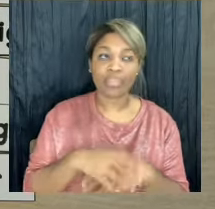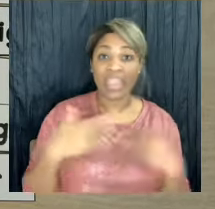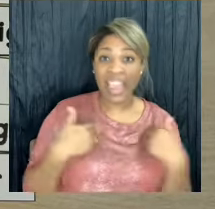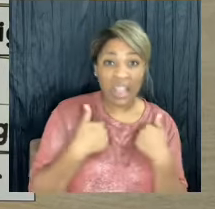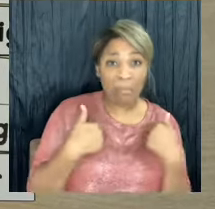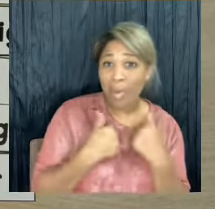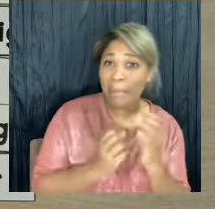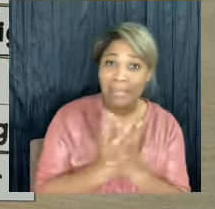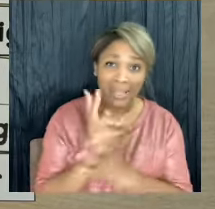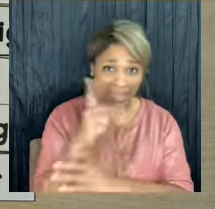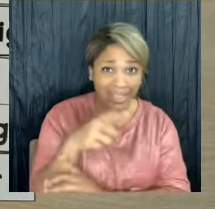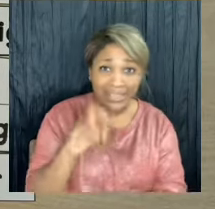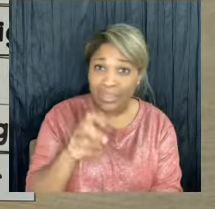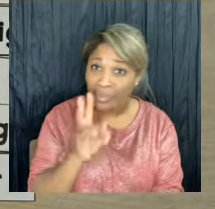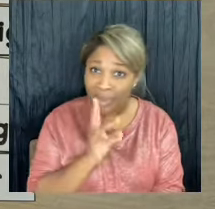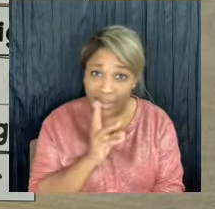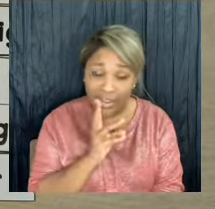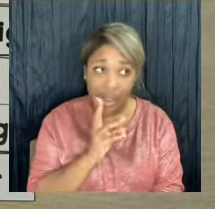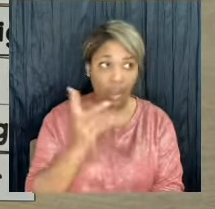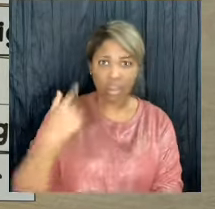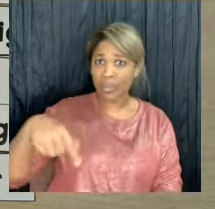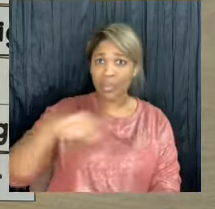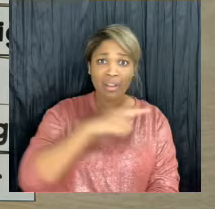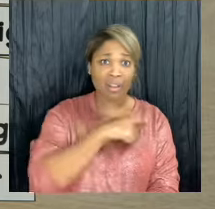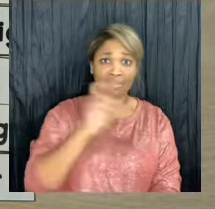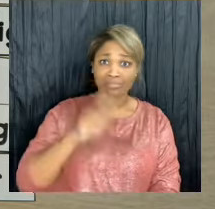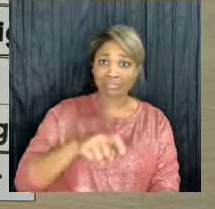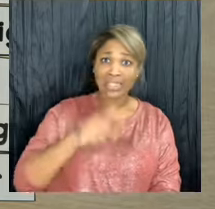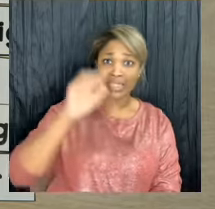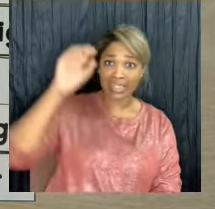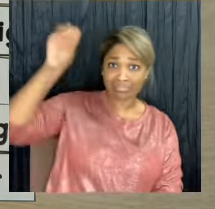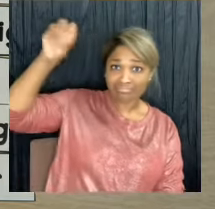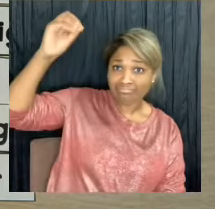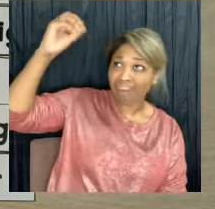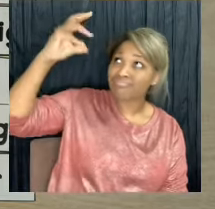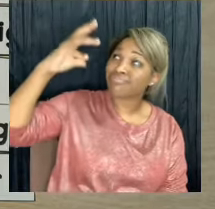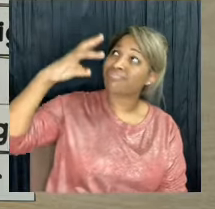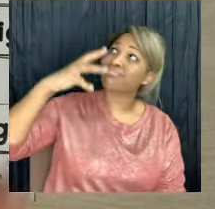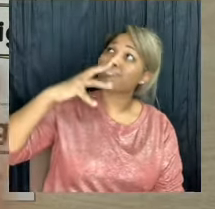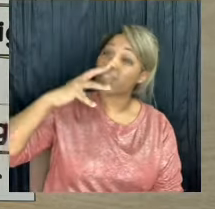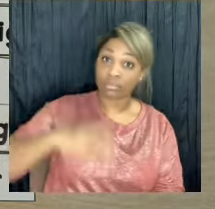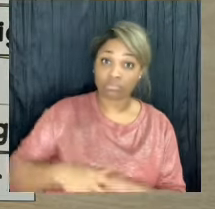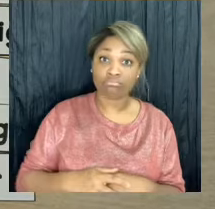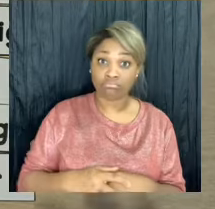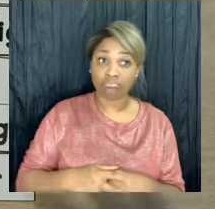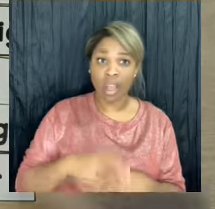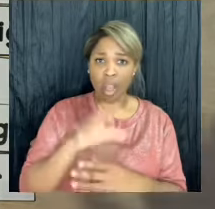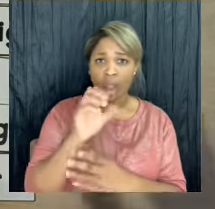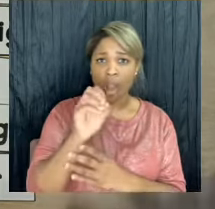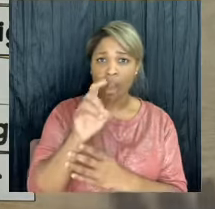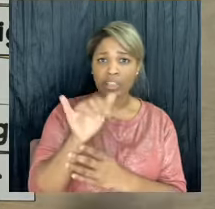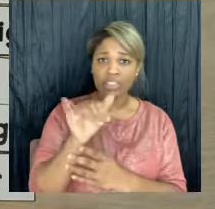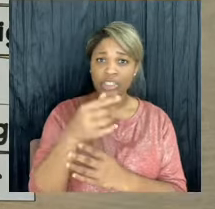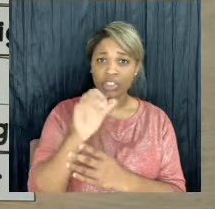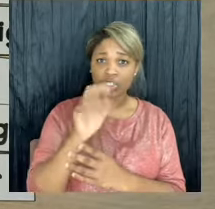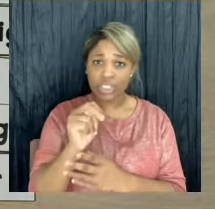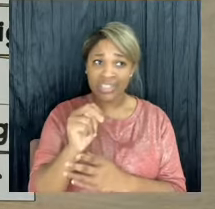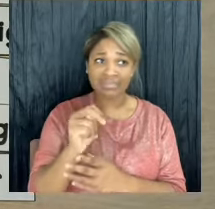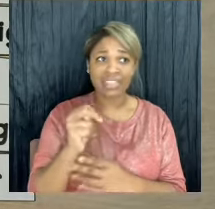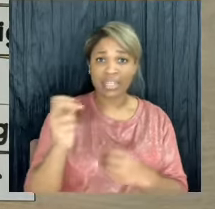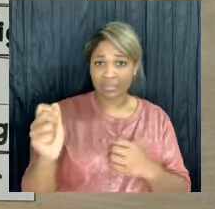water, we all need the sunlight and oxygen and air. When living